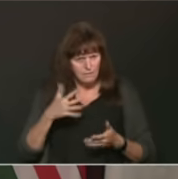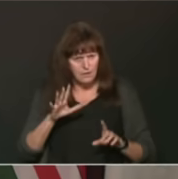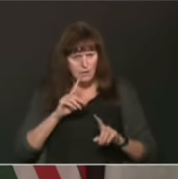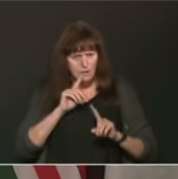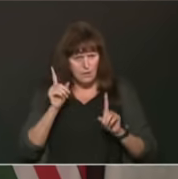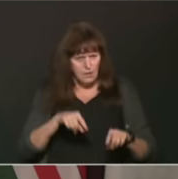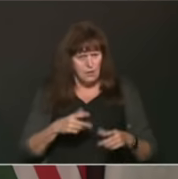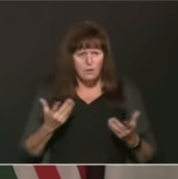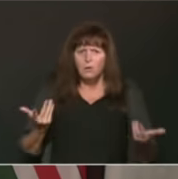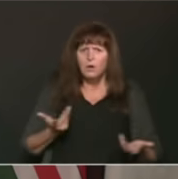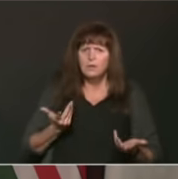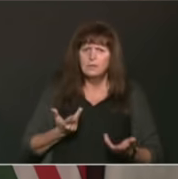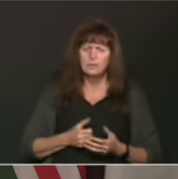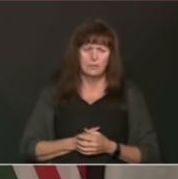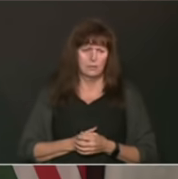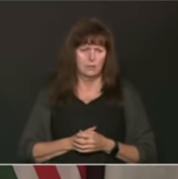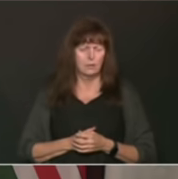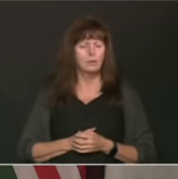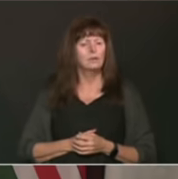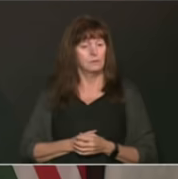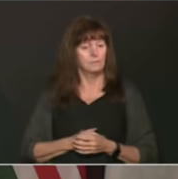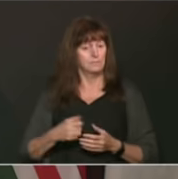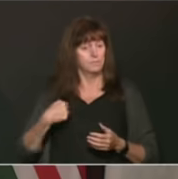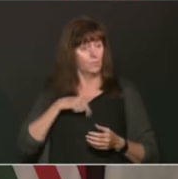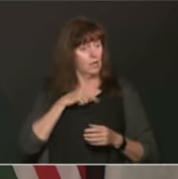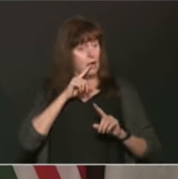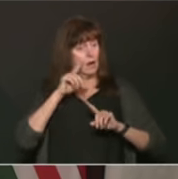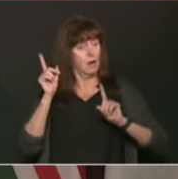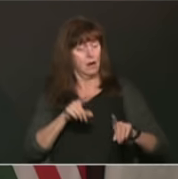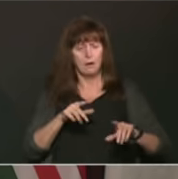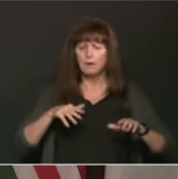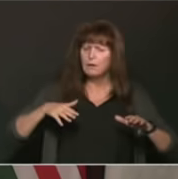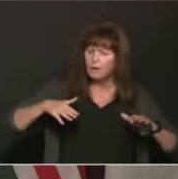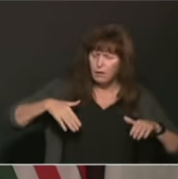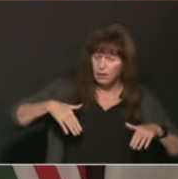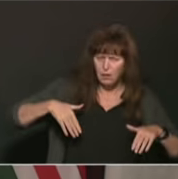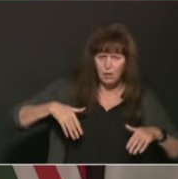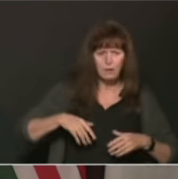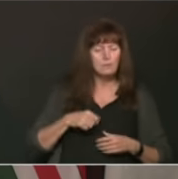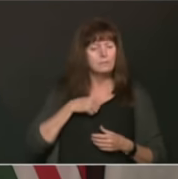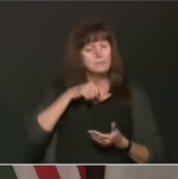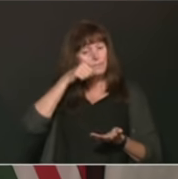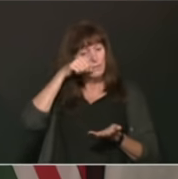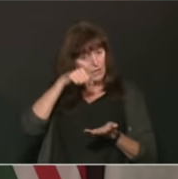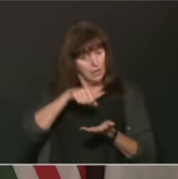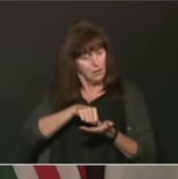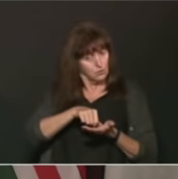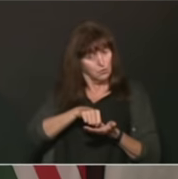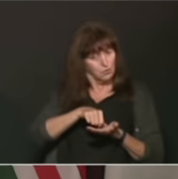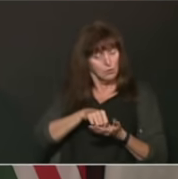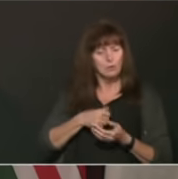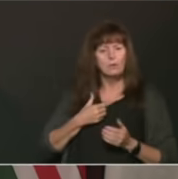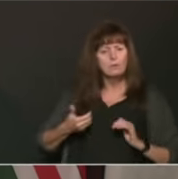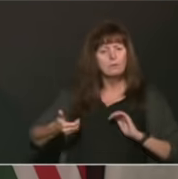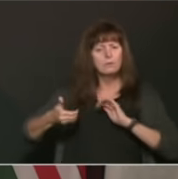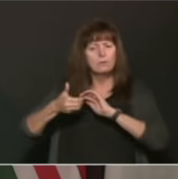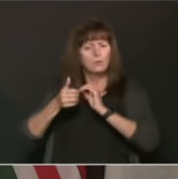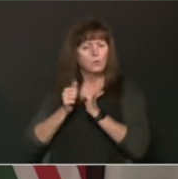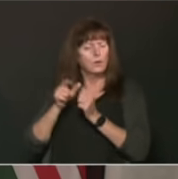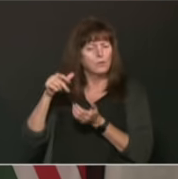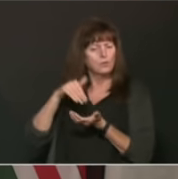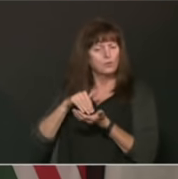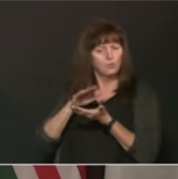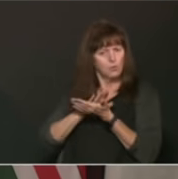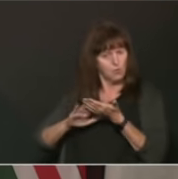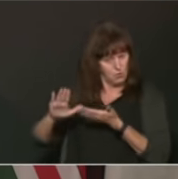We haven't sent directives. I have sent a letter in partnership with the College of Physicians and Surgeons Ontario, in particular regarding